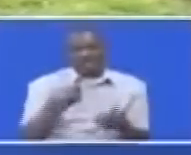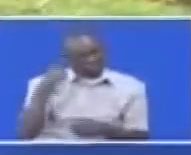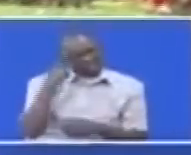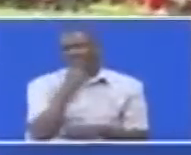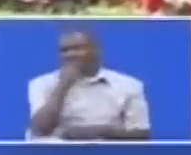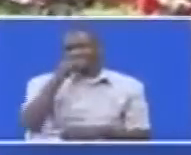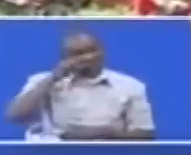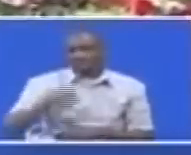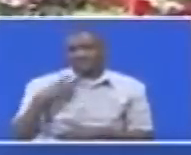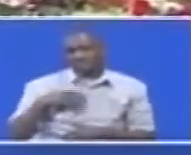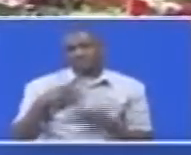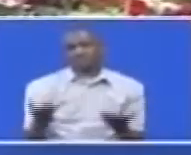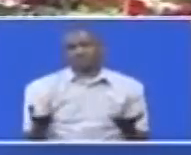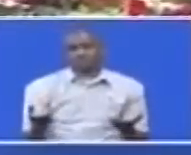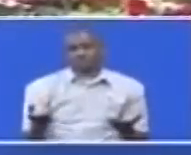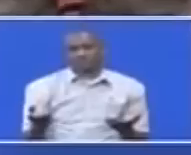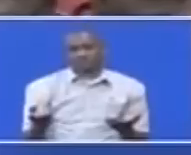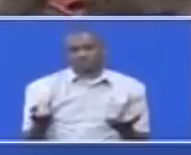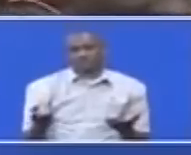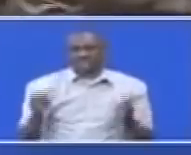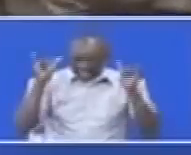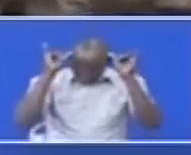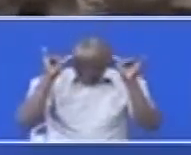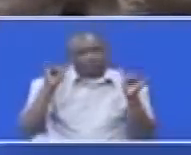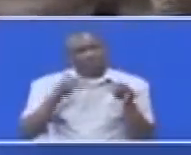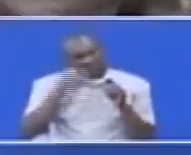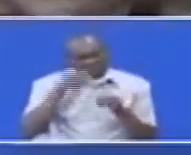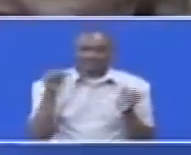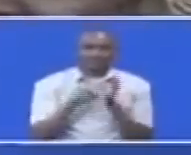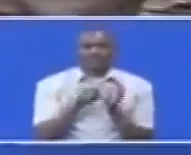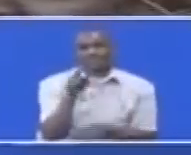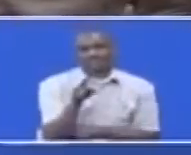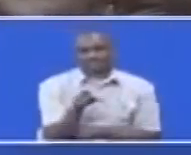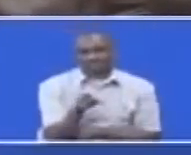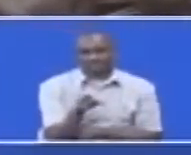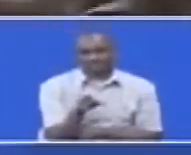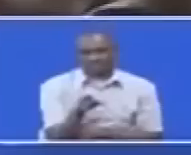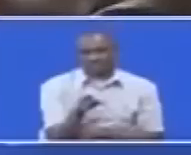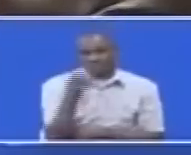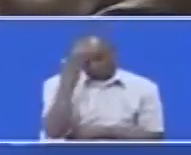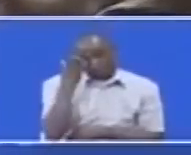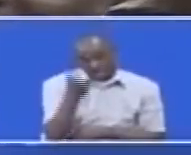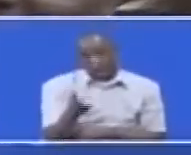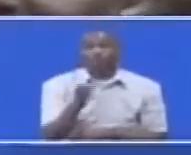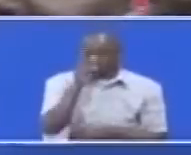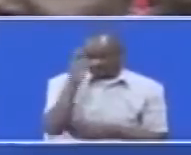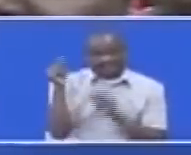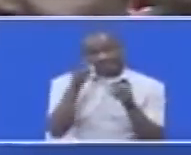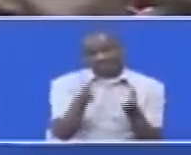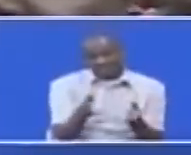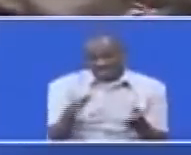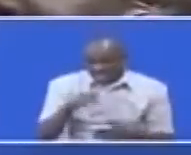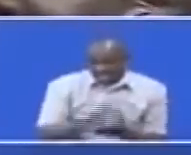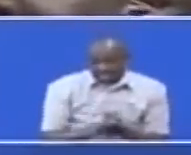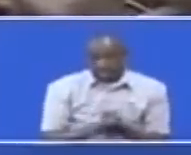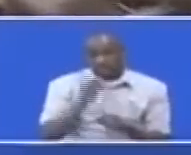households. No, there's a cat and mouse game going on. Yeah. Fellas are, you know, attracting the attention of the officers. They will burn